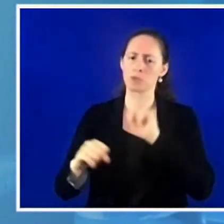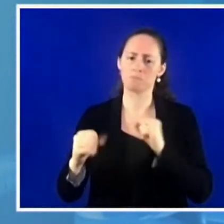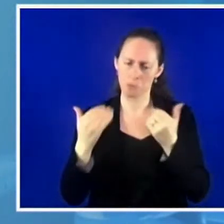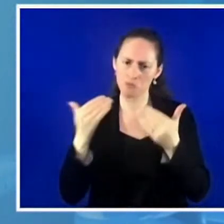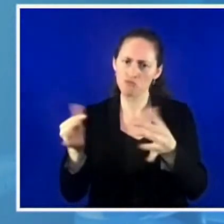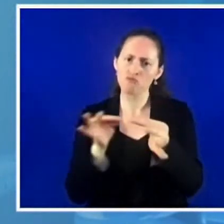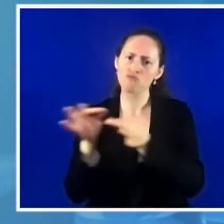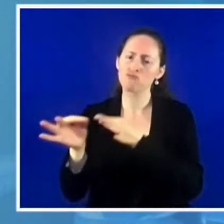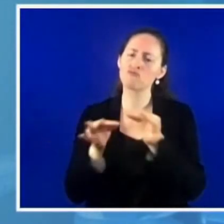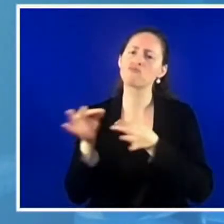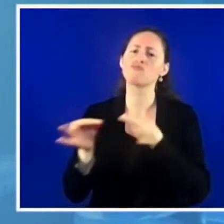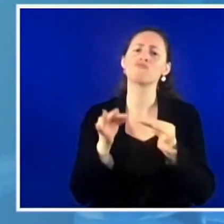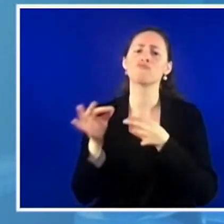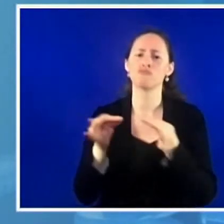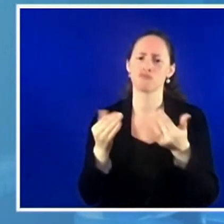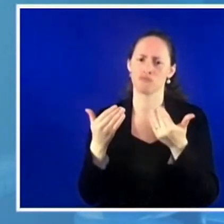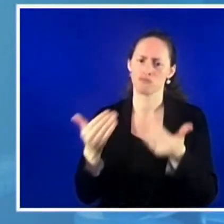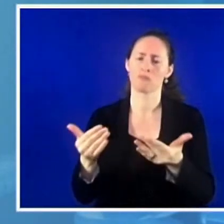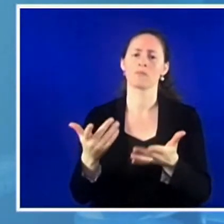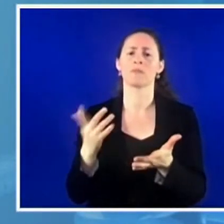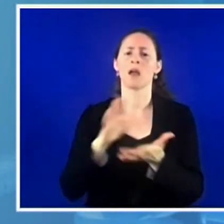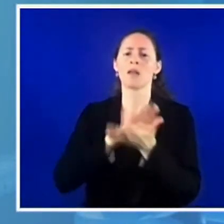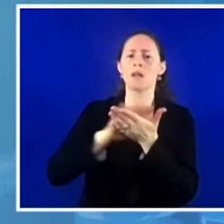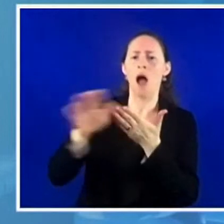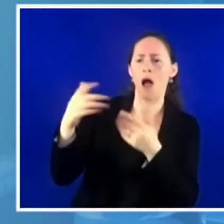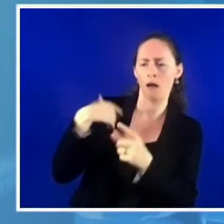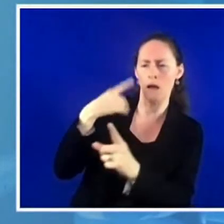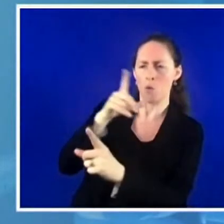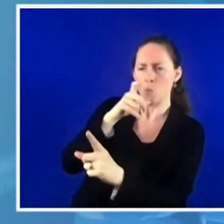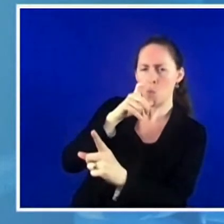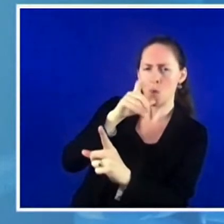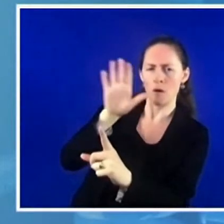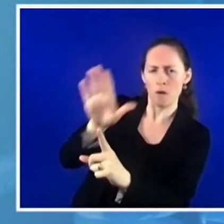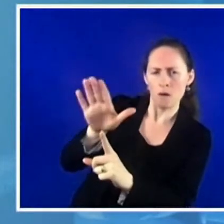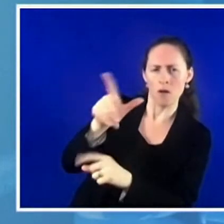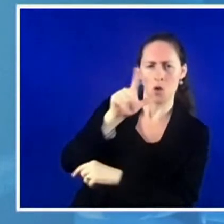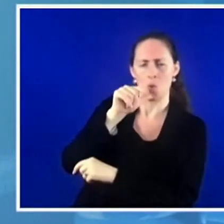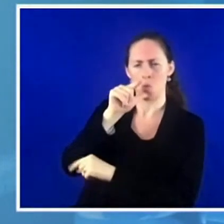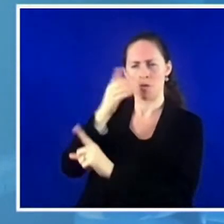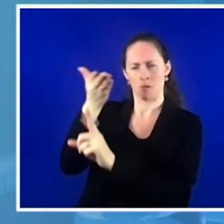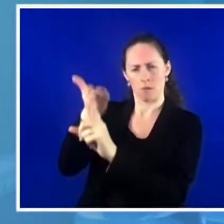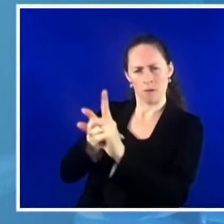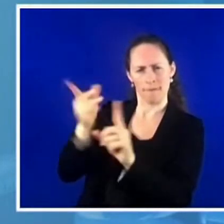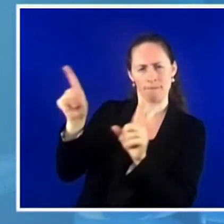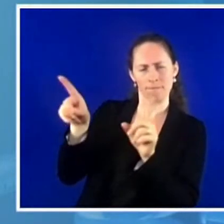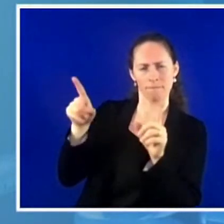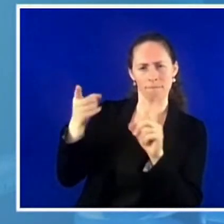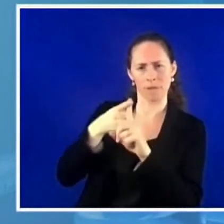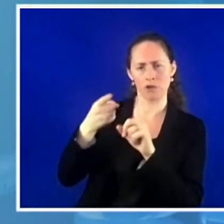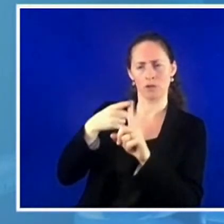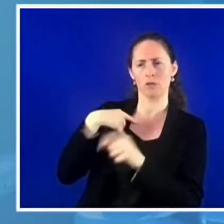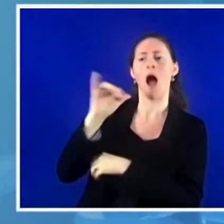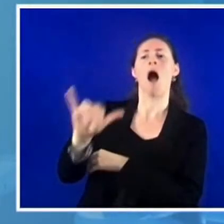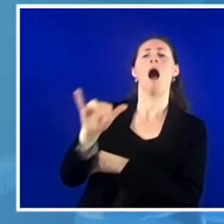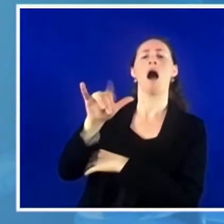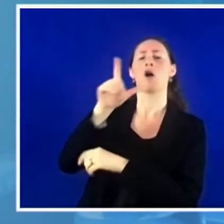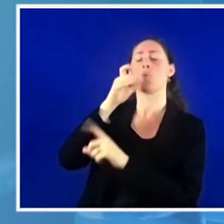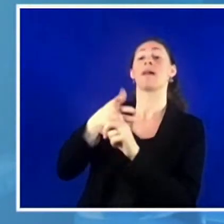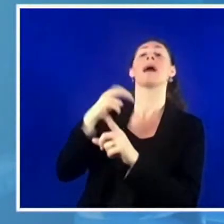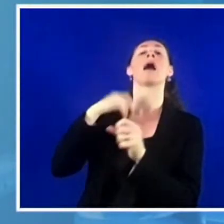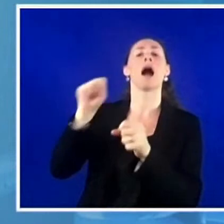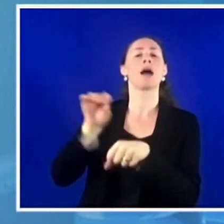they're coming from and you try to listen so that then you can offer advice. In terms of reaching out